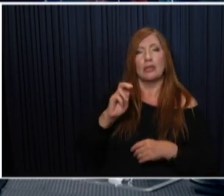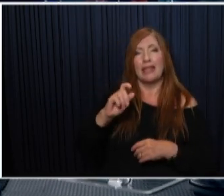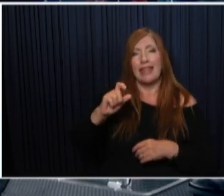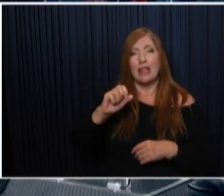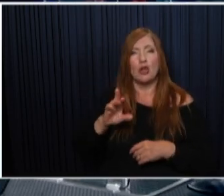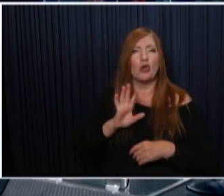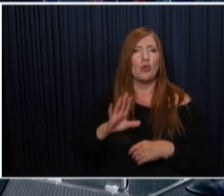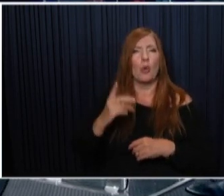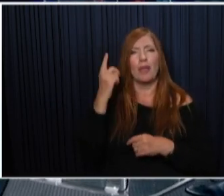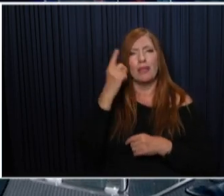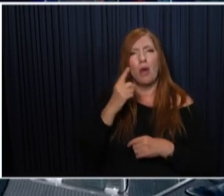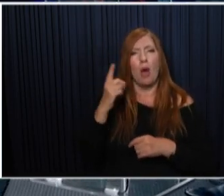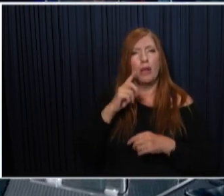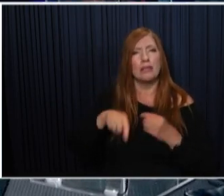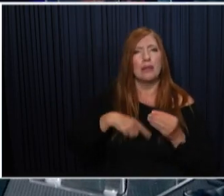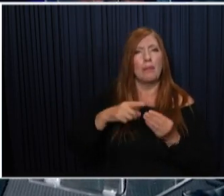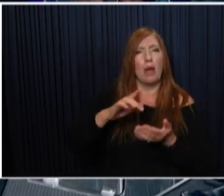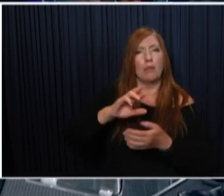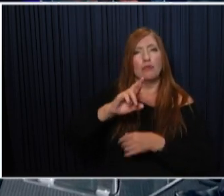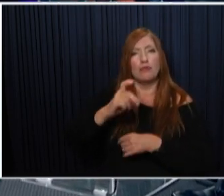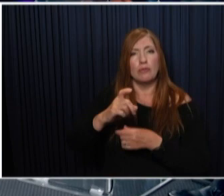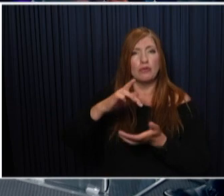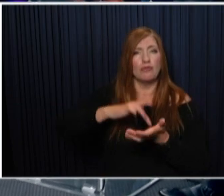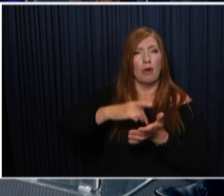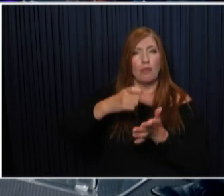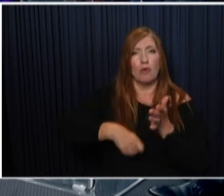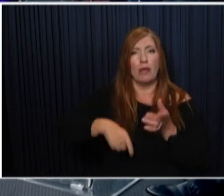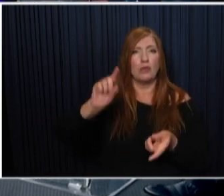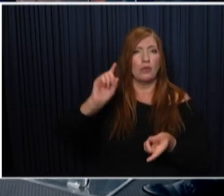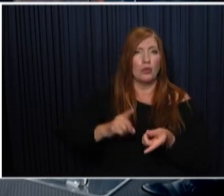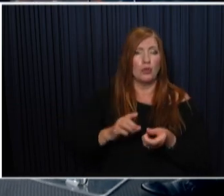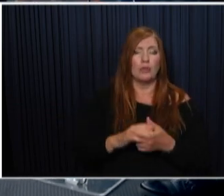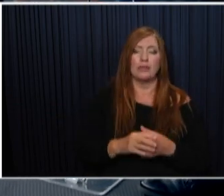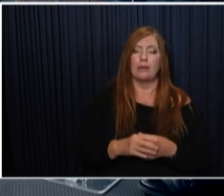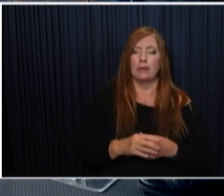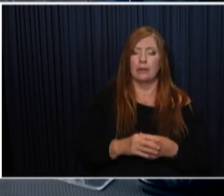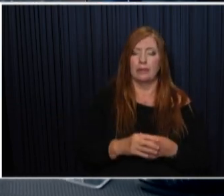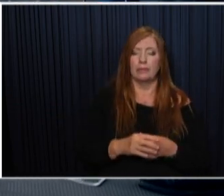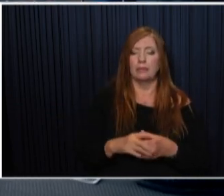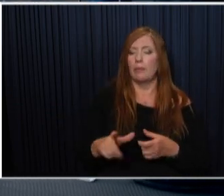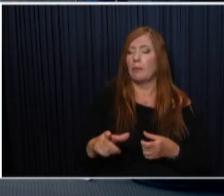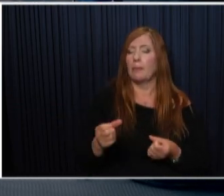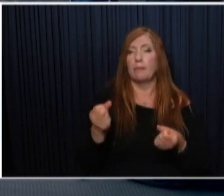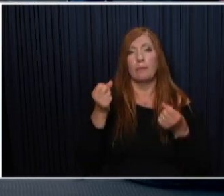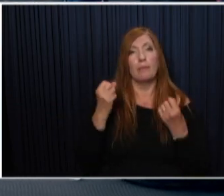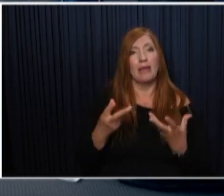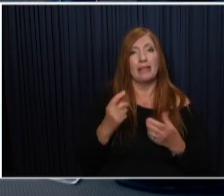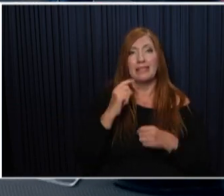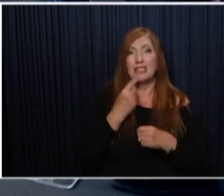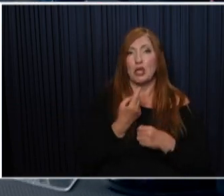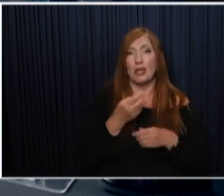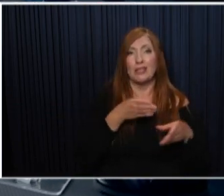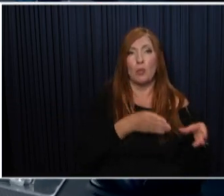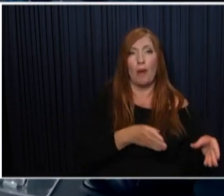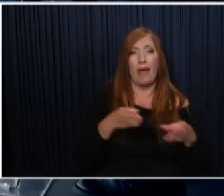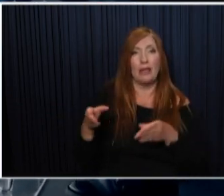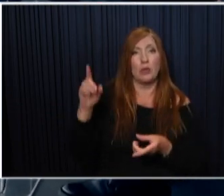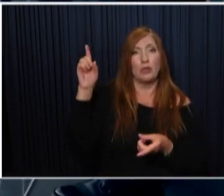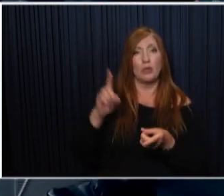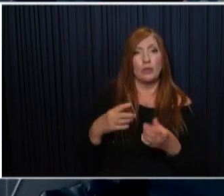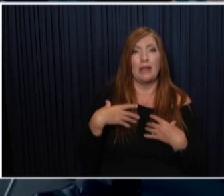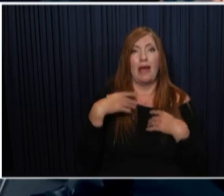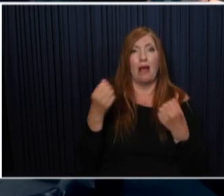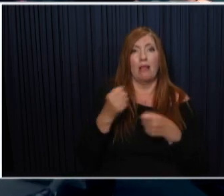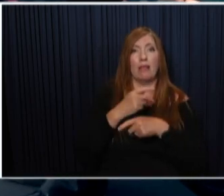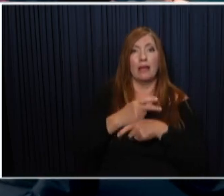down prescription drug prices? There is significant ways that we can reduce the healthcare